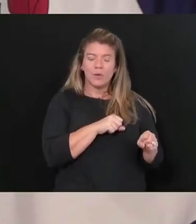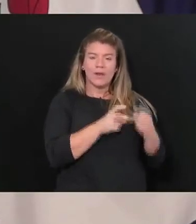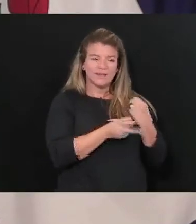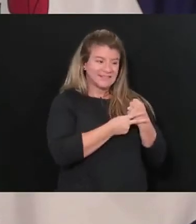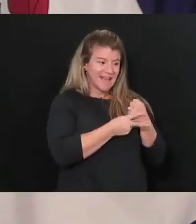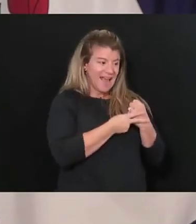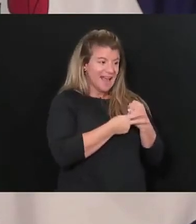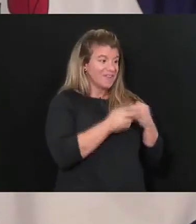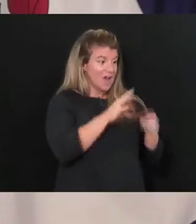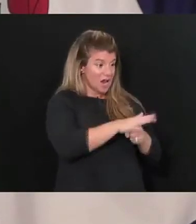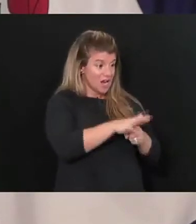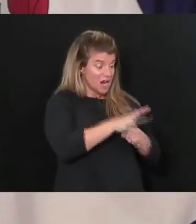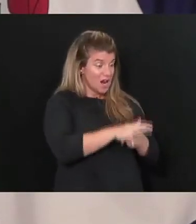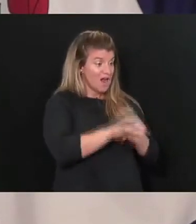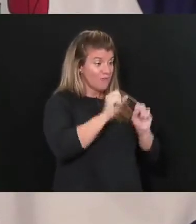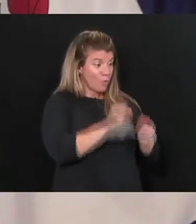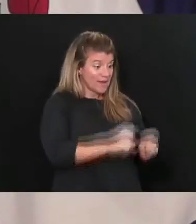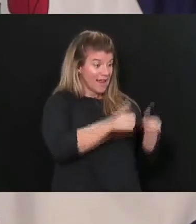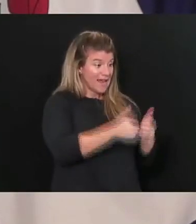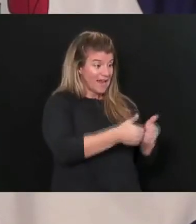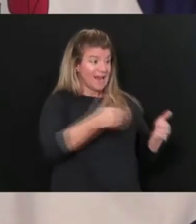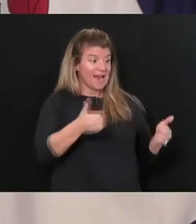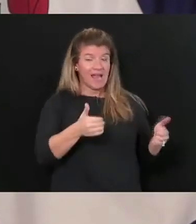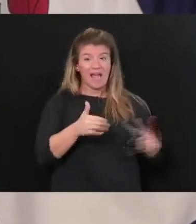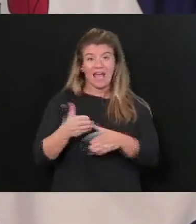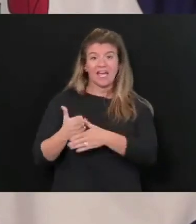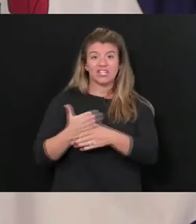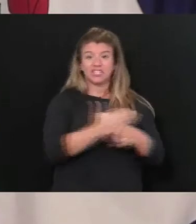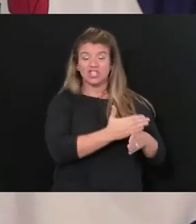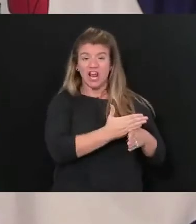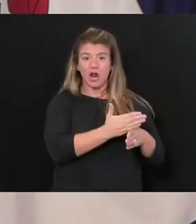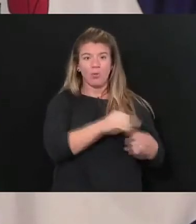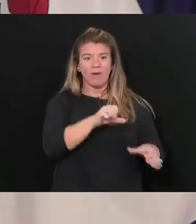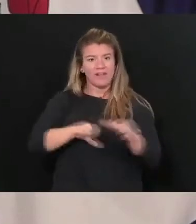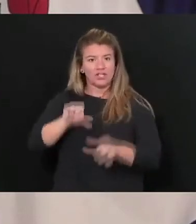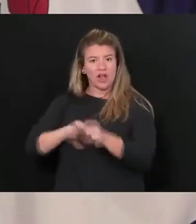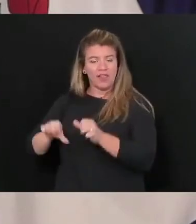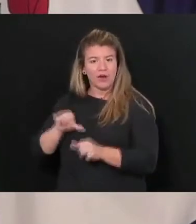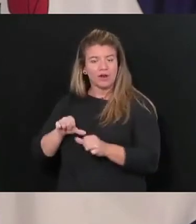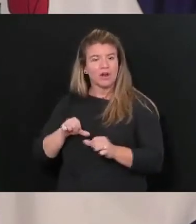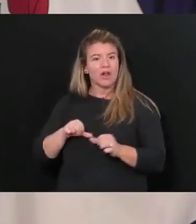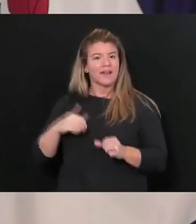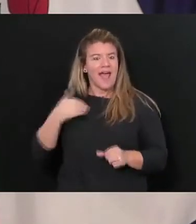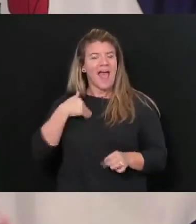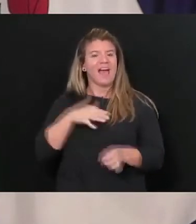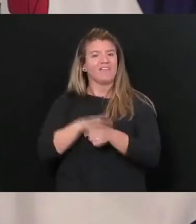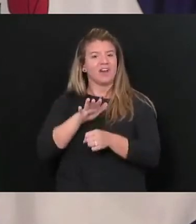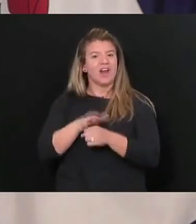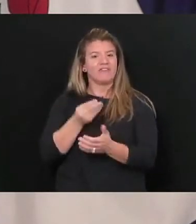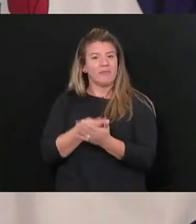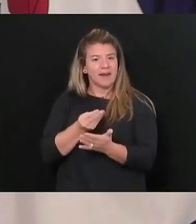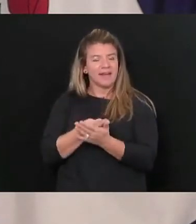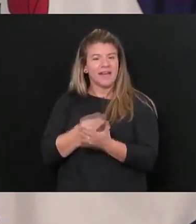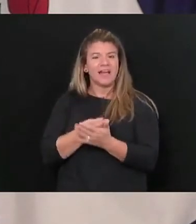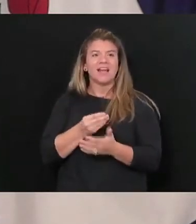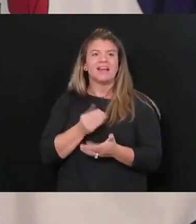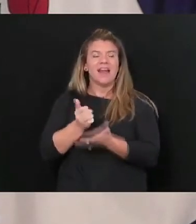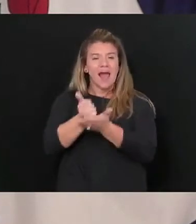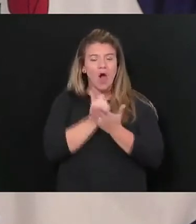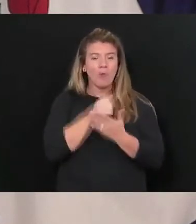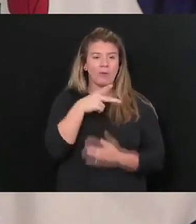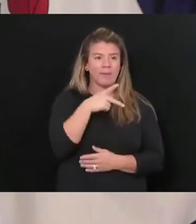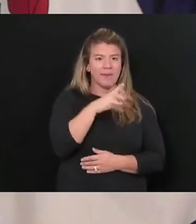into the ability to have, an insurance policy against PPE and/or